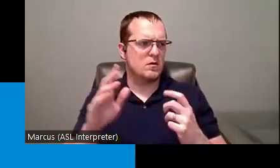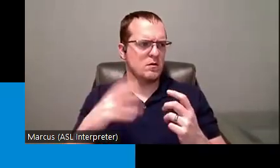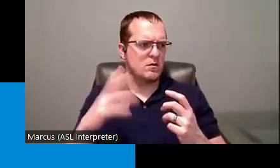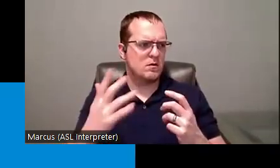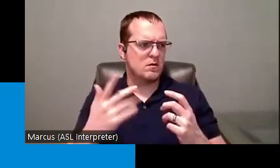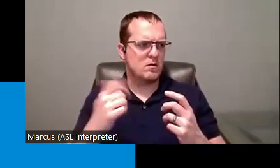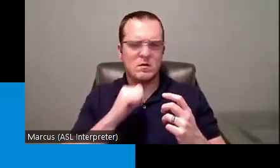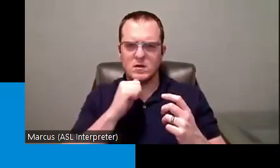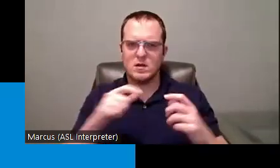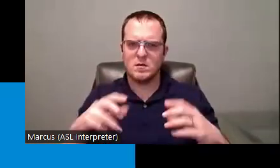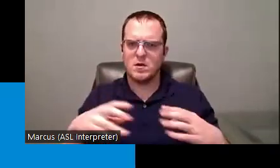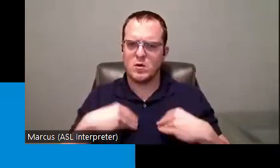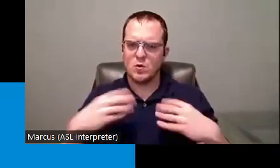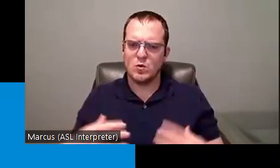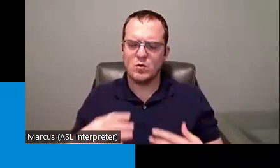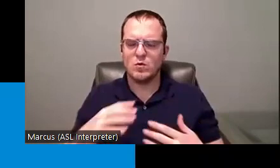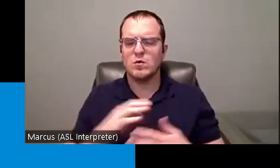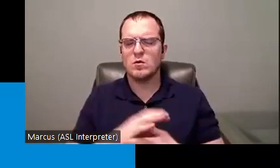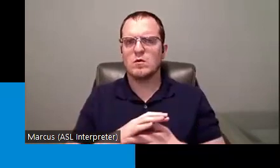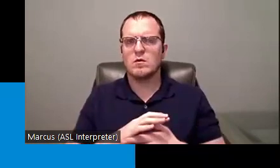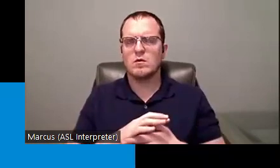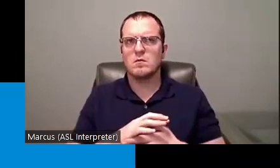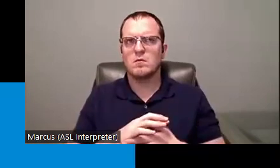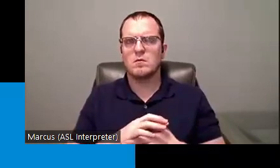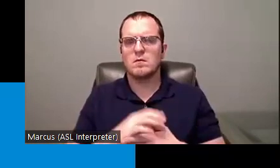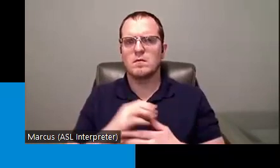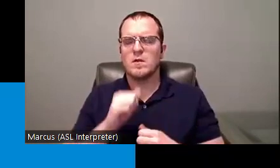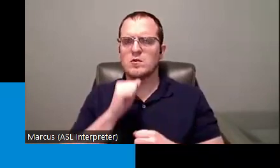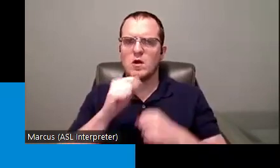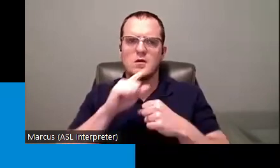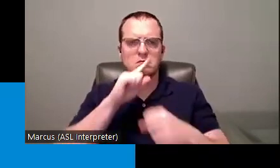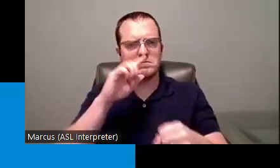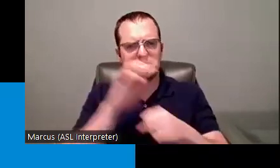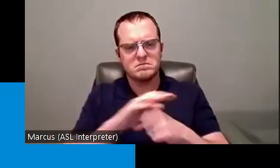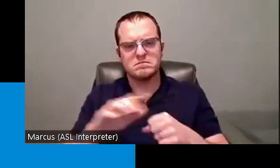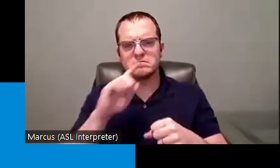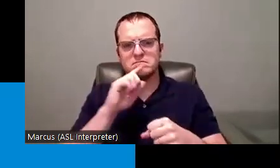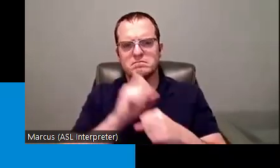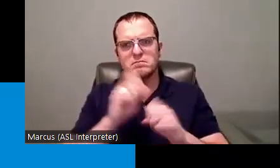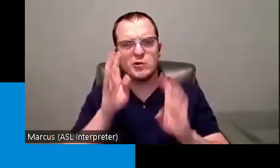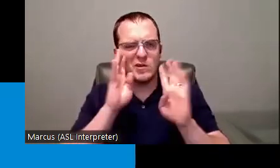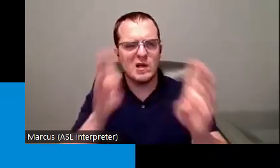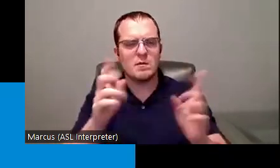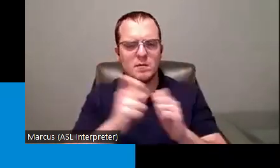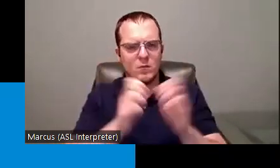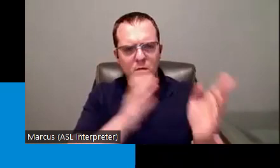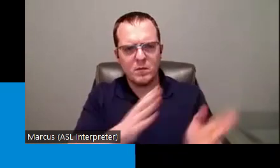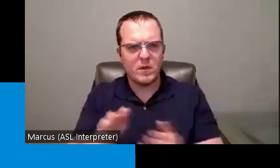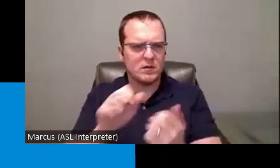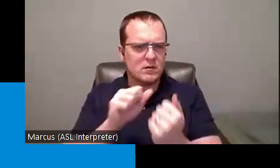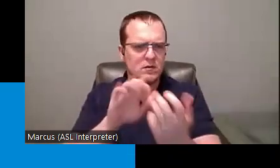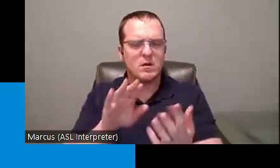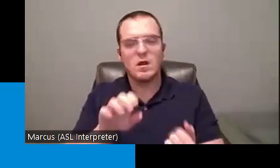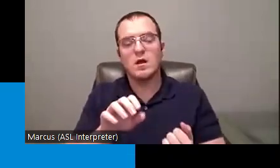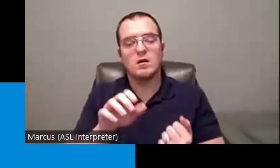owner. They are not committal to doing anything or coming up with any strategies other